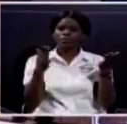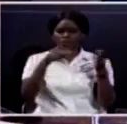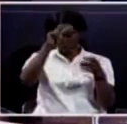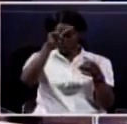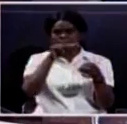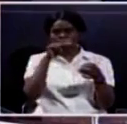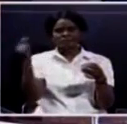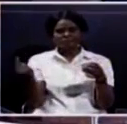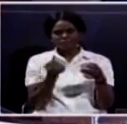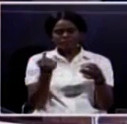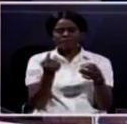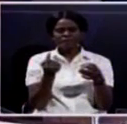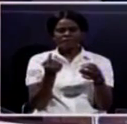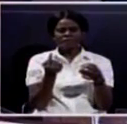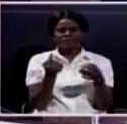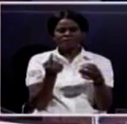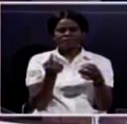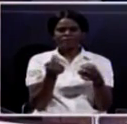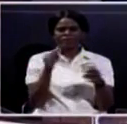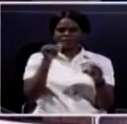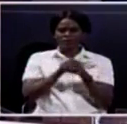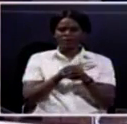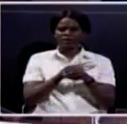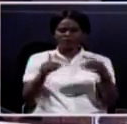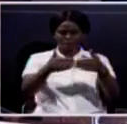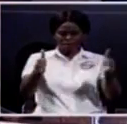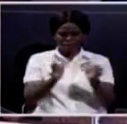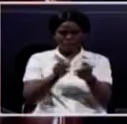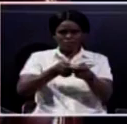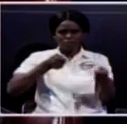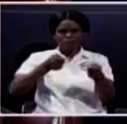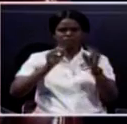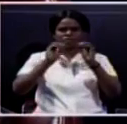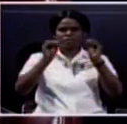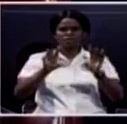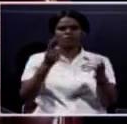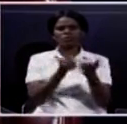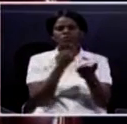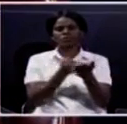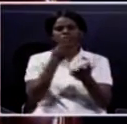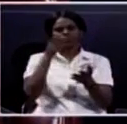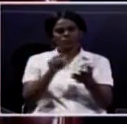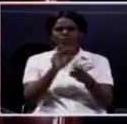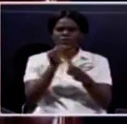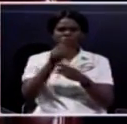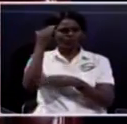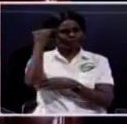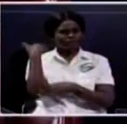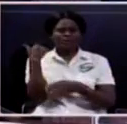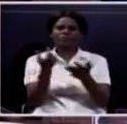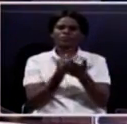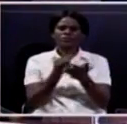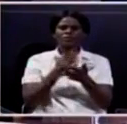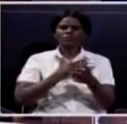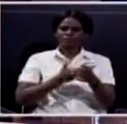it will end up in a pot for teachers and probably the headmaster. I don't